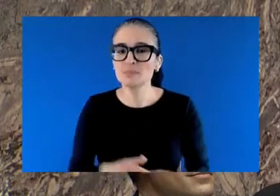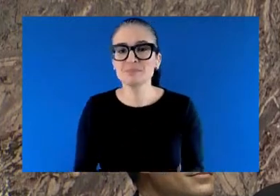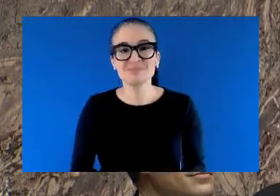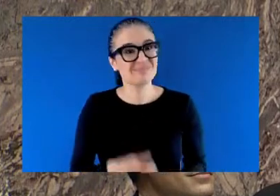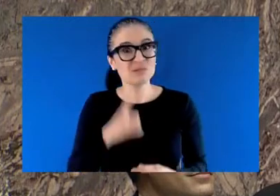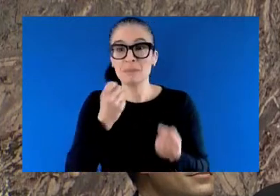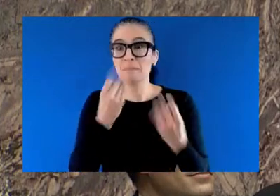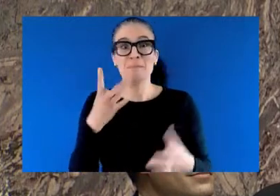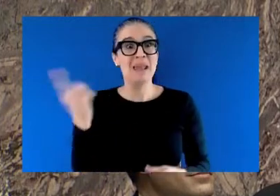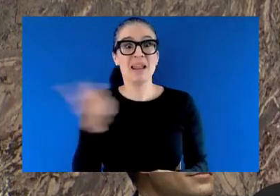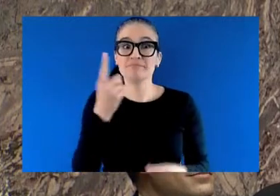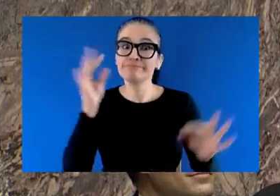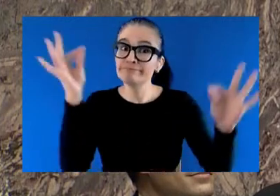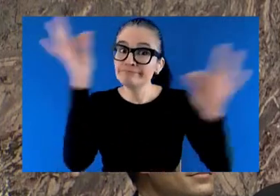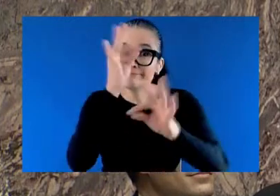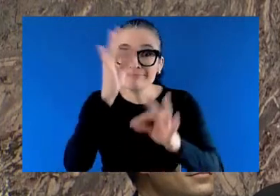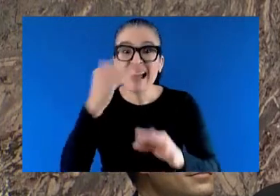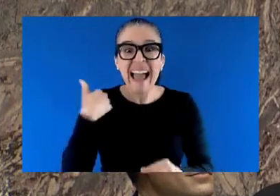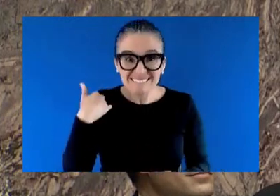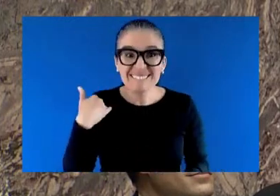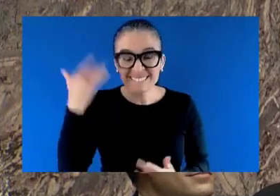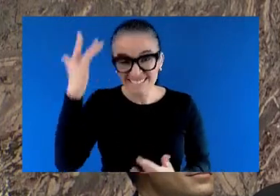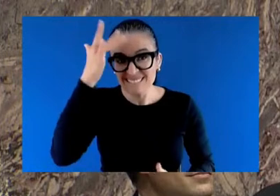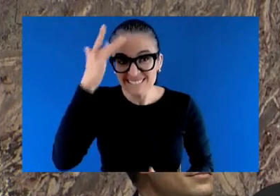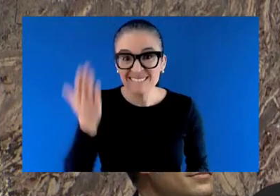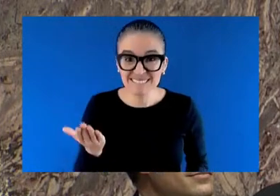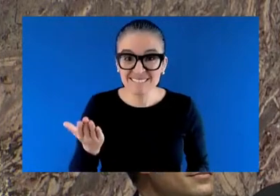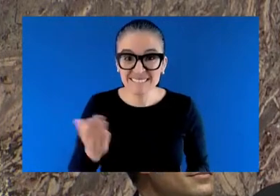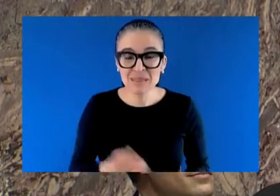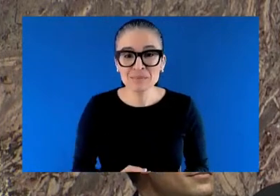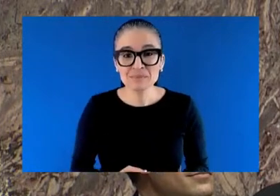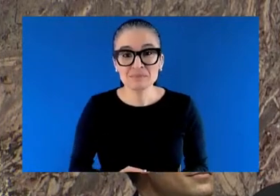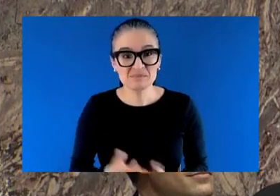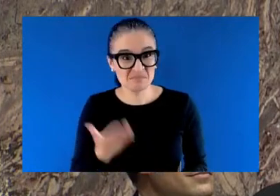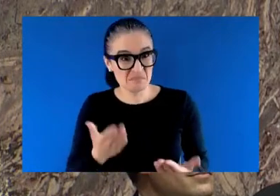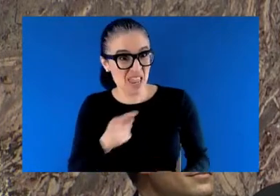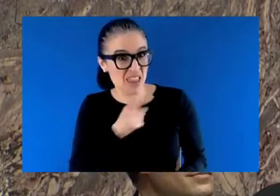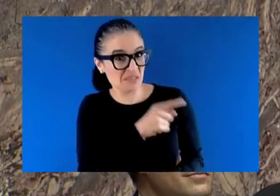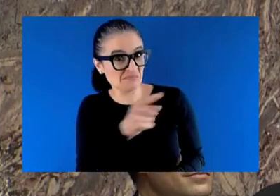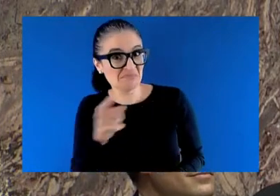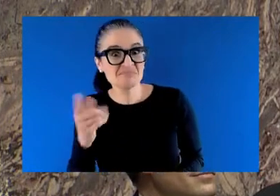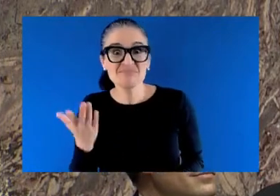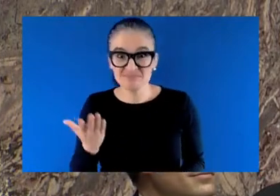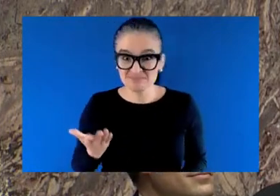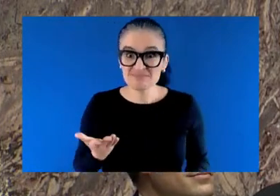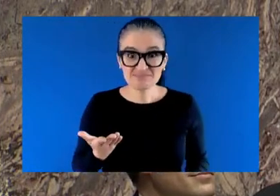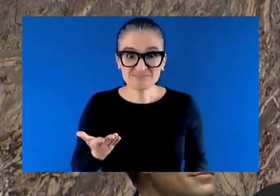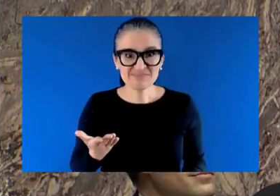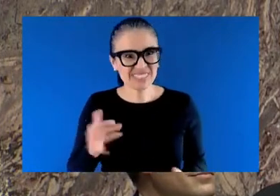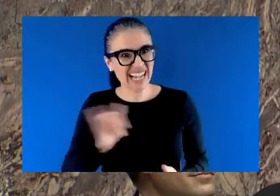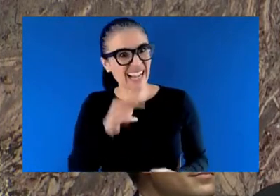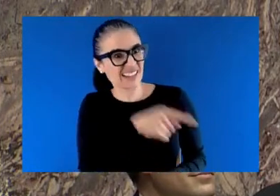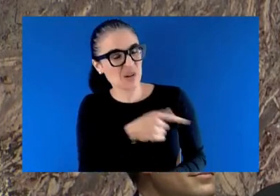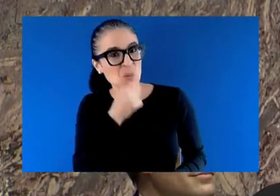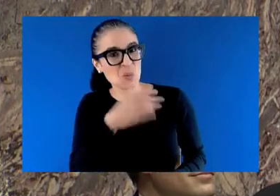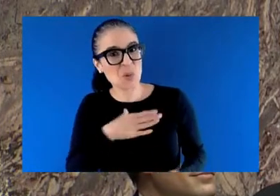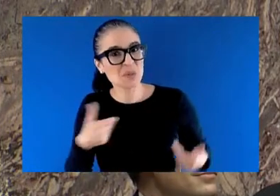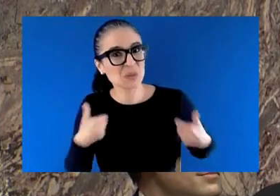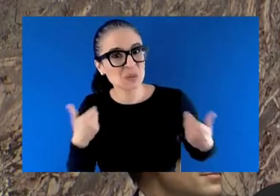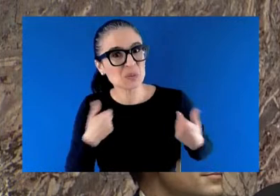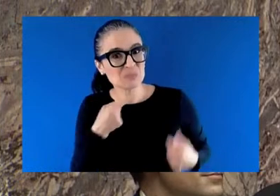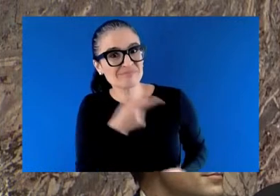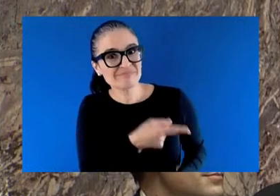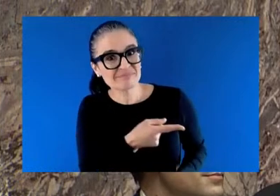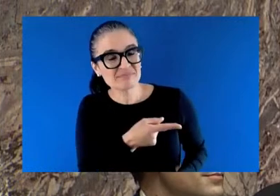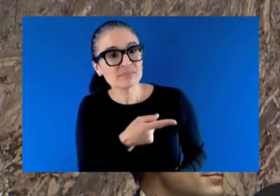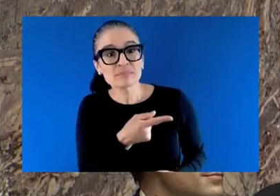fact, you can be like Alexis and lose up to 80% of your kidney function and not even know it, because there